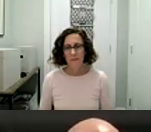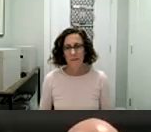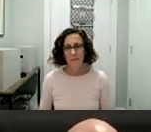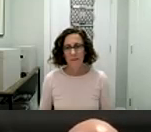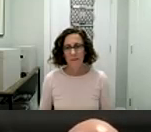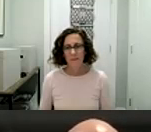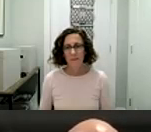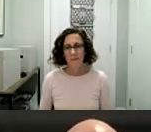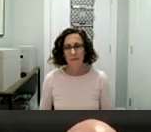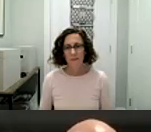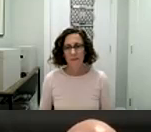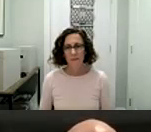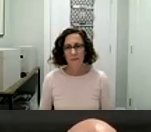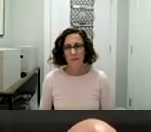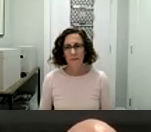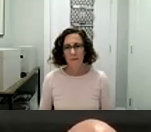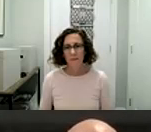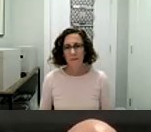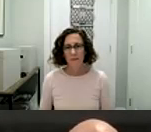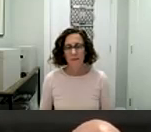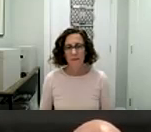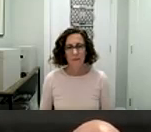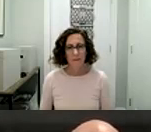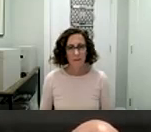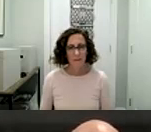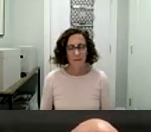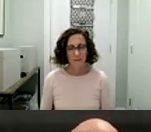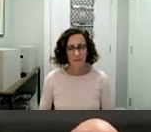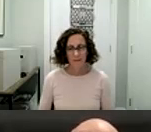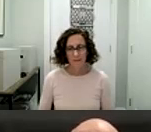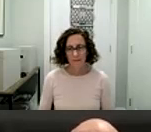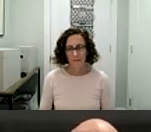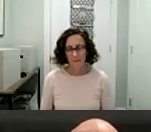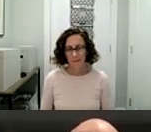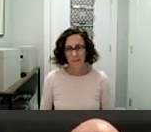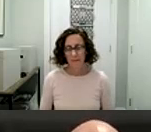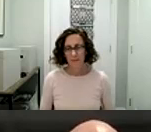The works are spirited, accessible, participatory, and very often unexpected.